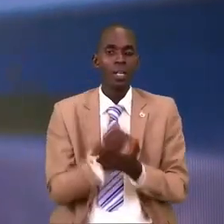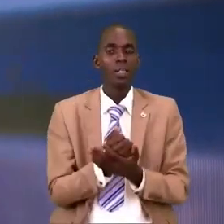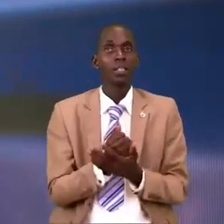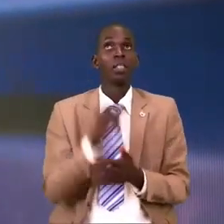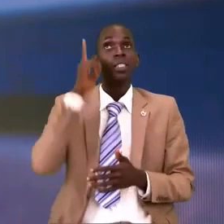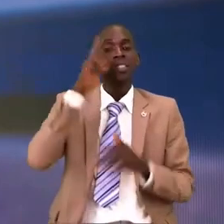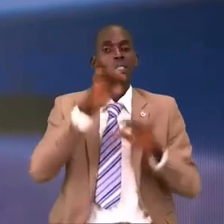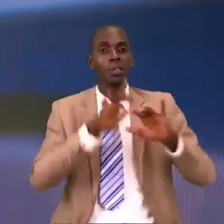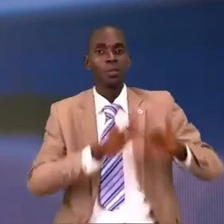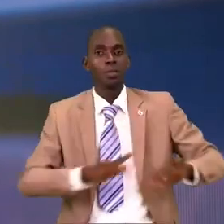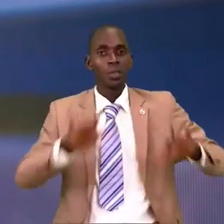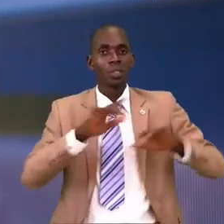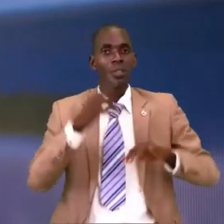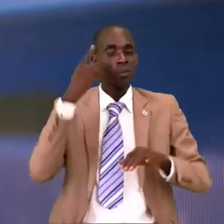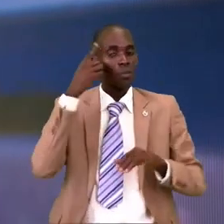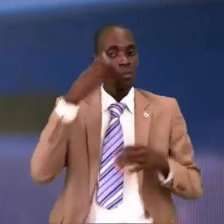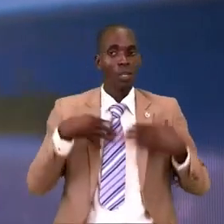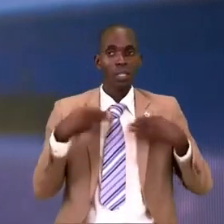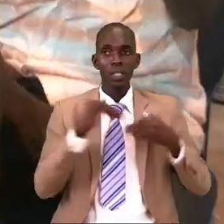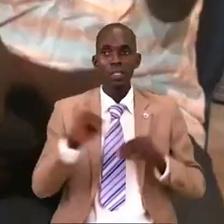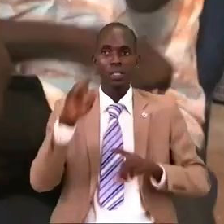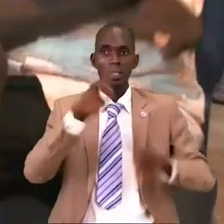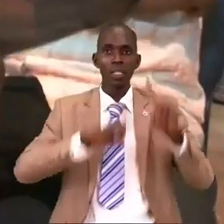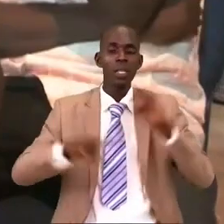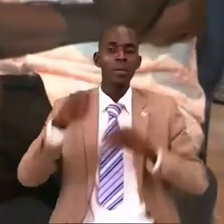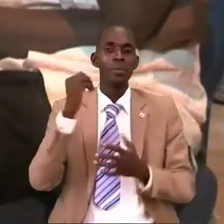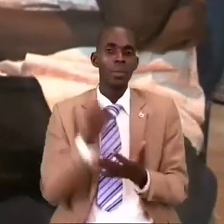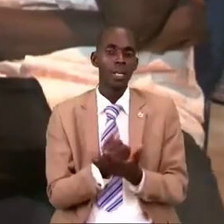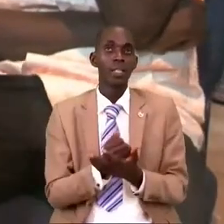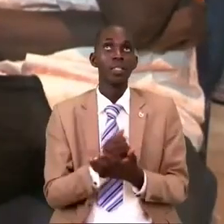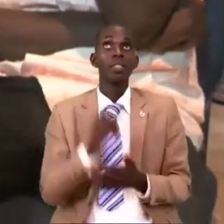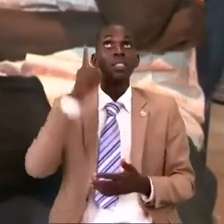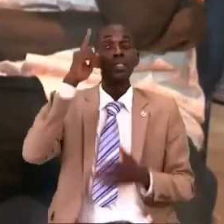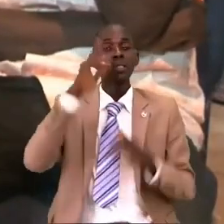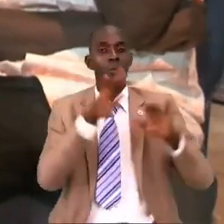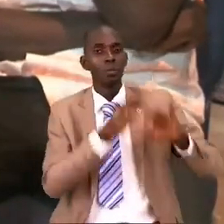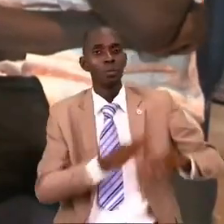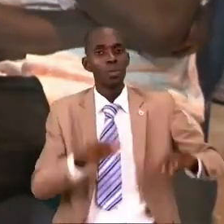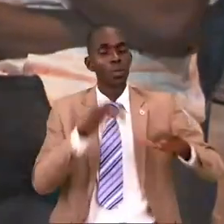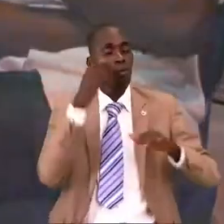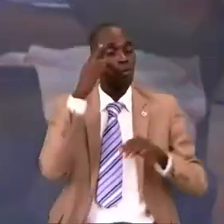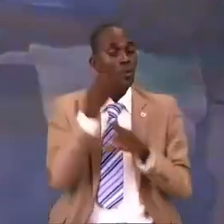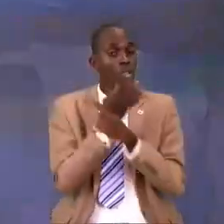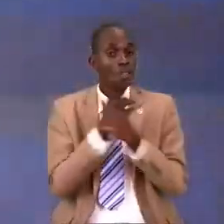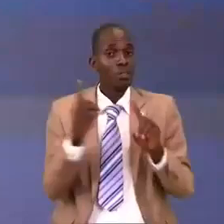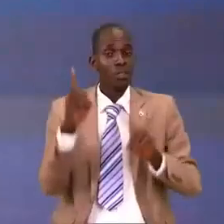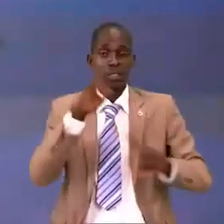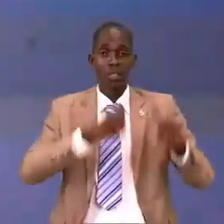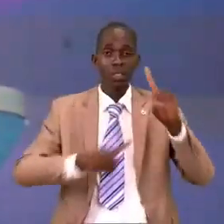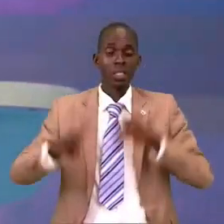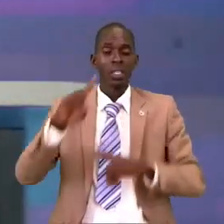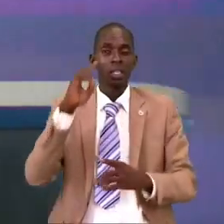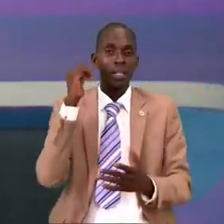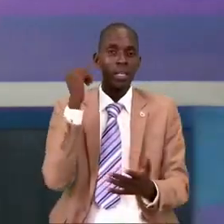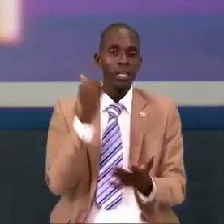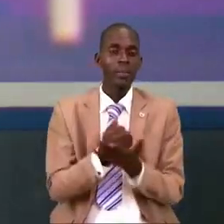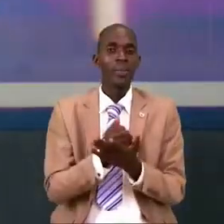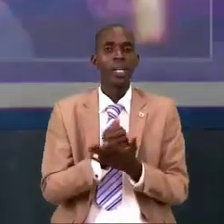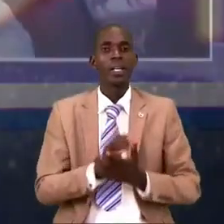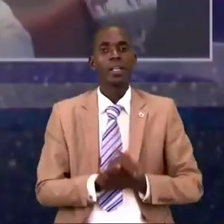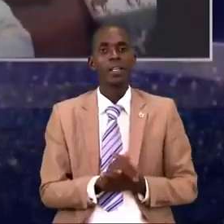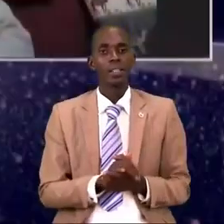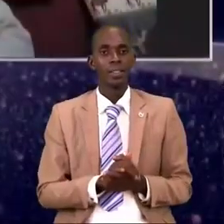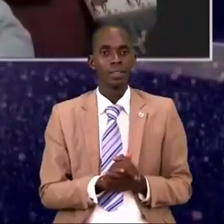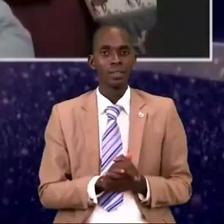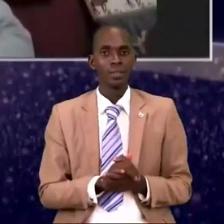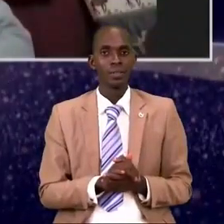Say amen. Heads bowed and eyes closed. Heads bowed and eyes